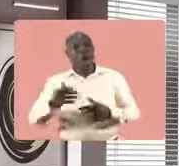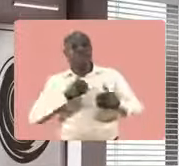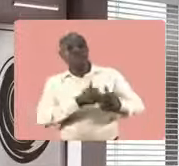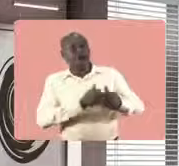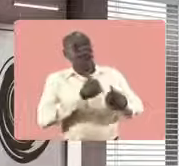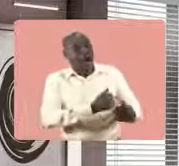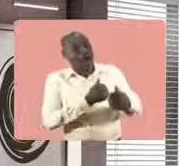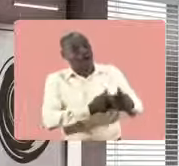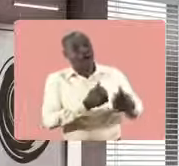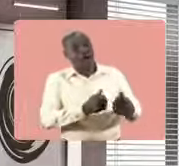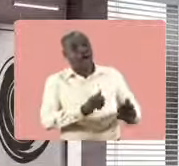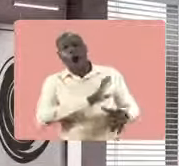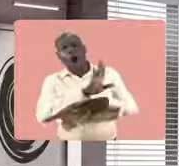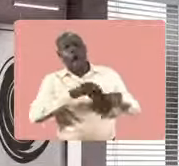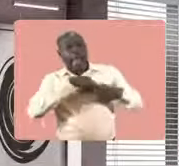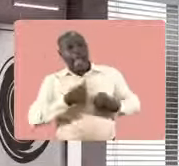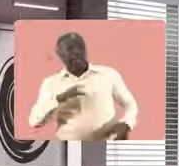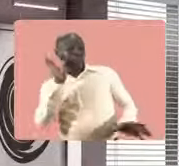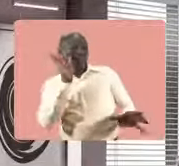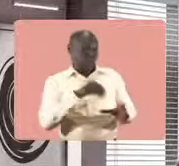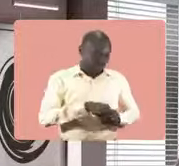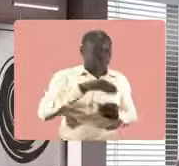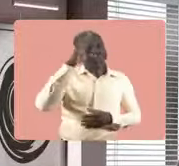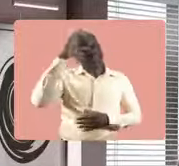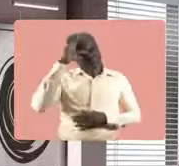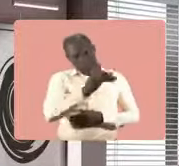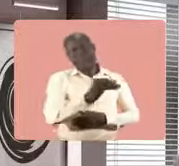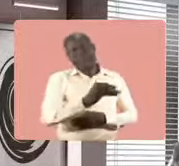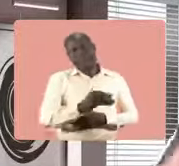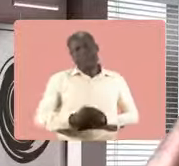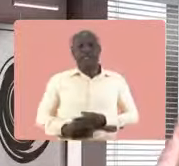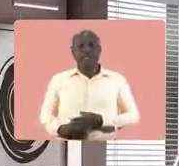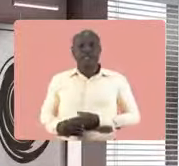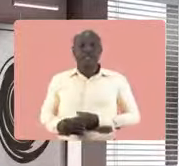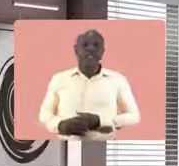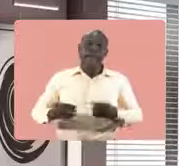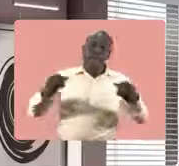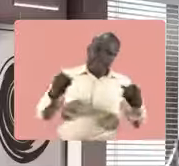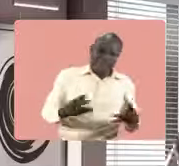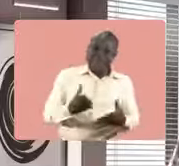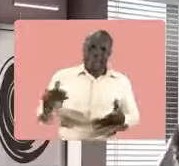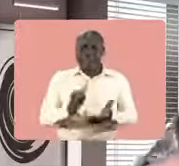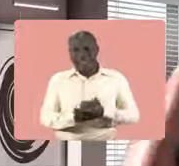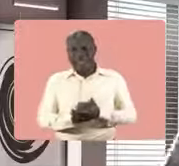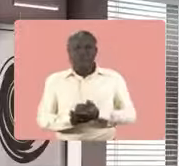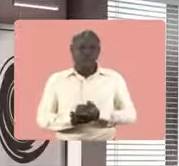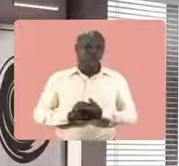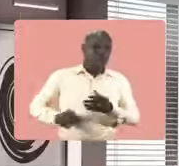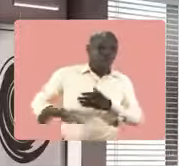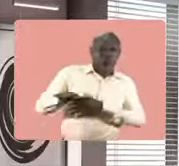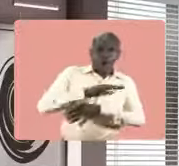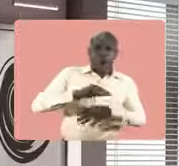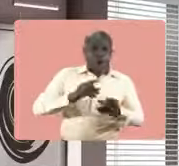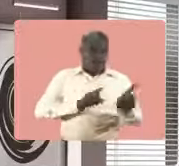de ye wure ahye enipa mu amano abroso. Na ade biara ye ye amano broso